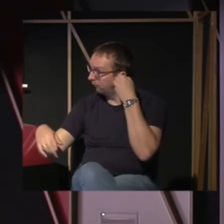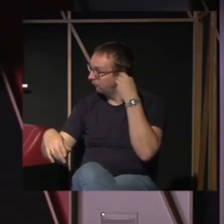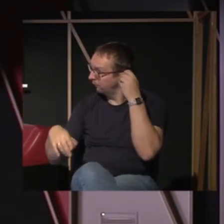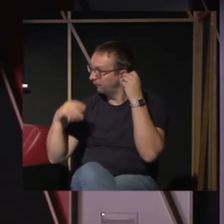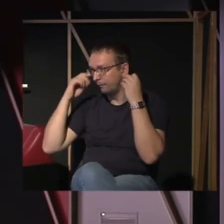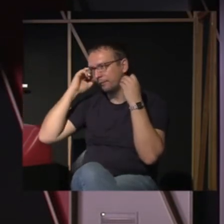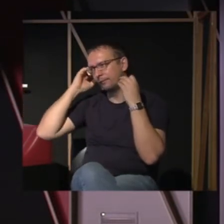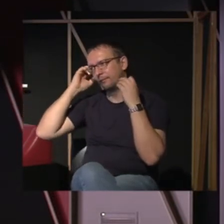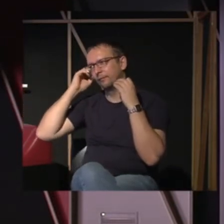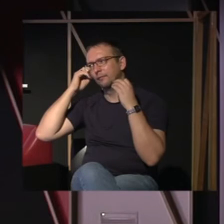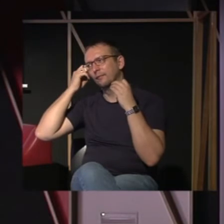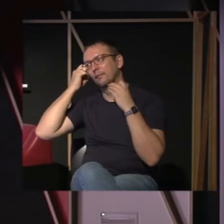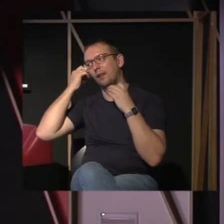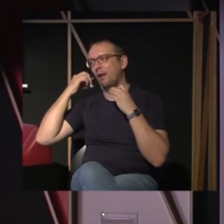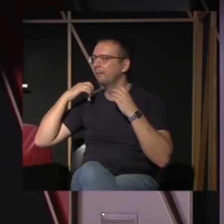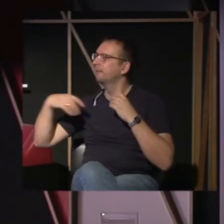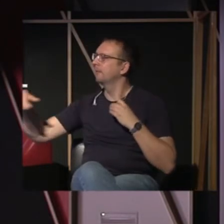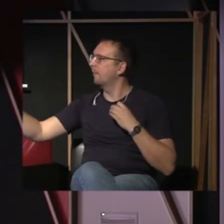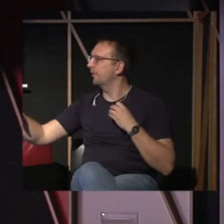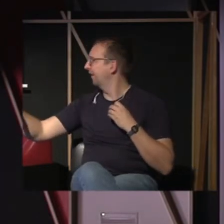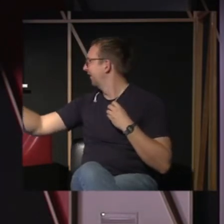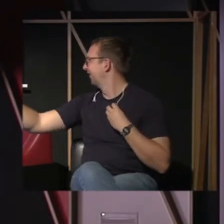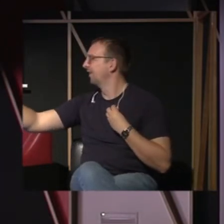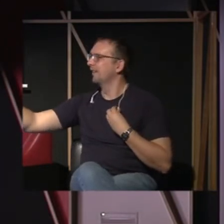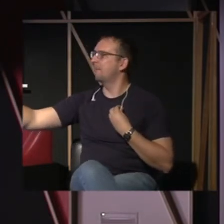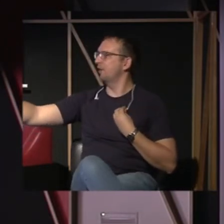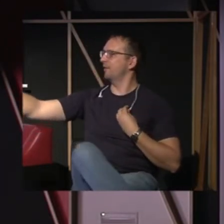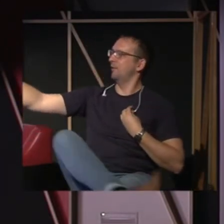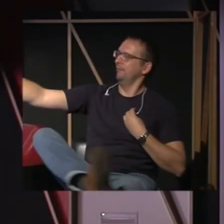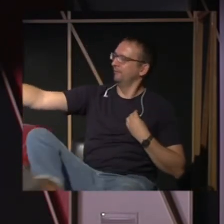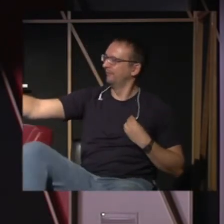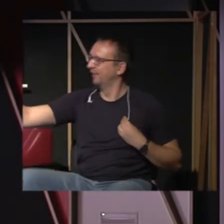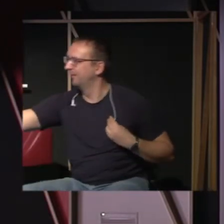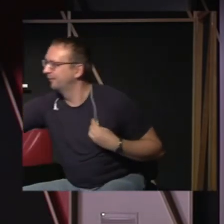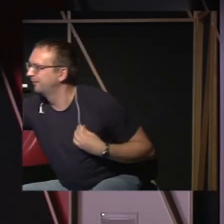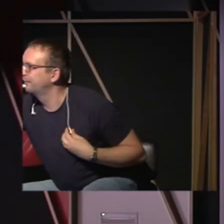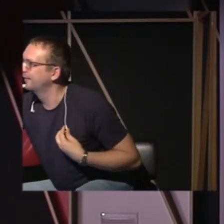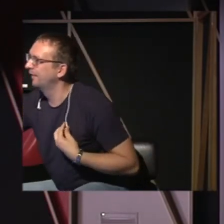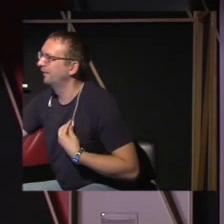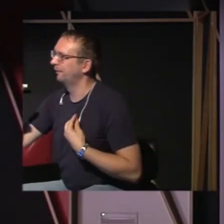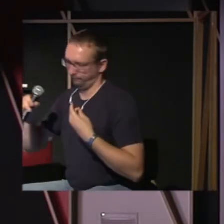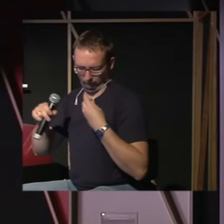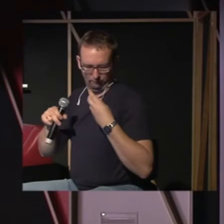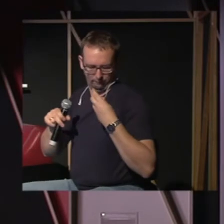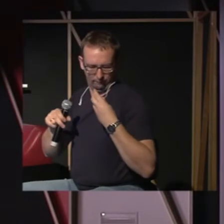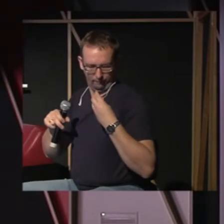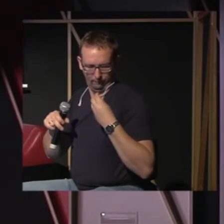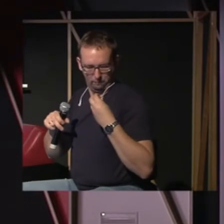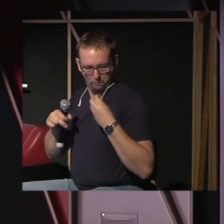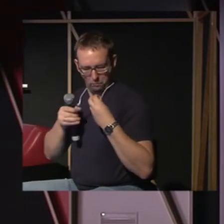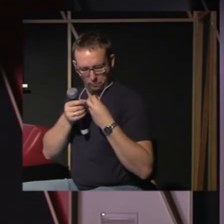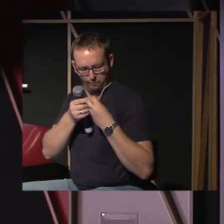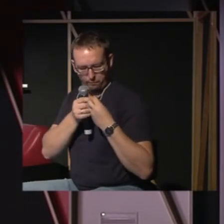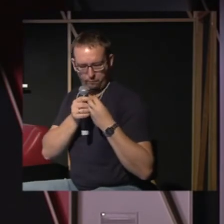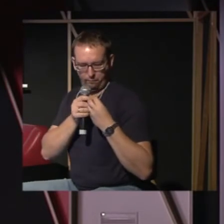There's one at the front here. Thank you. Crystal Sogenbits from Estonia. So we heard about